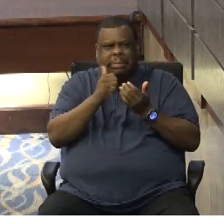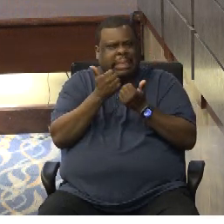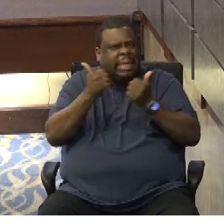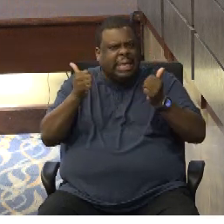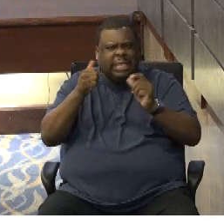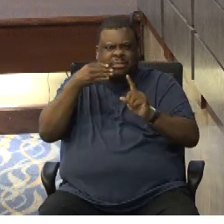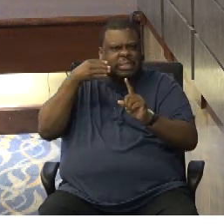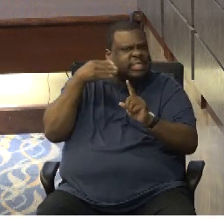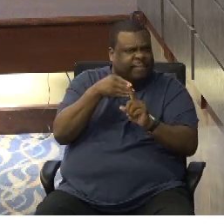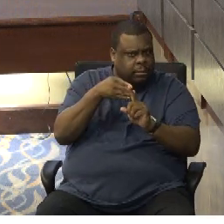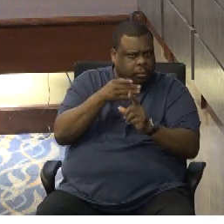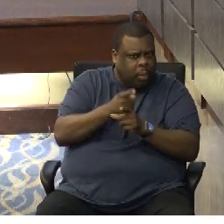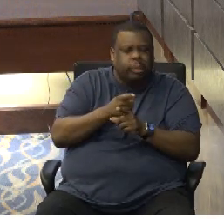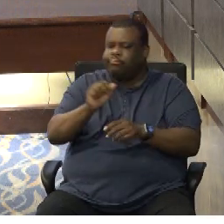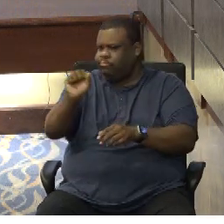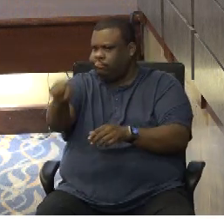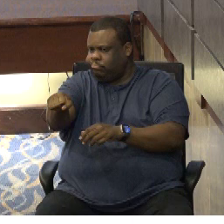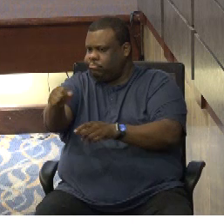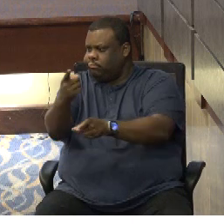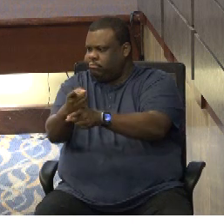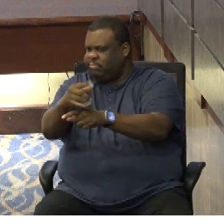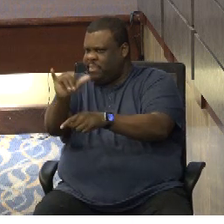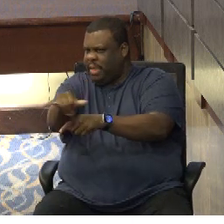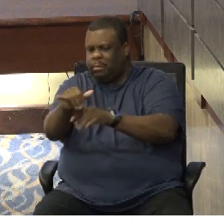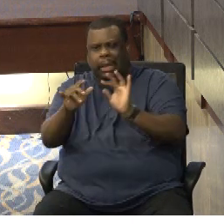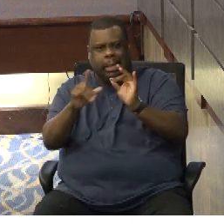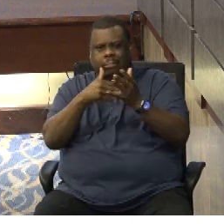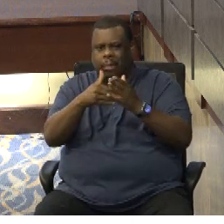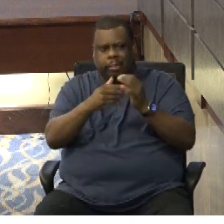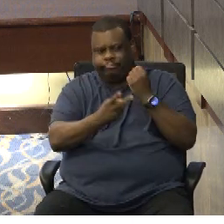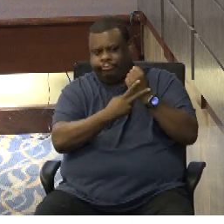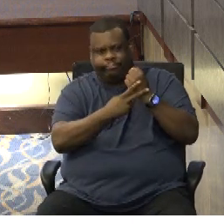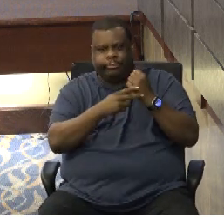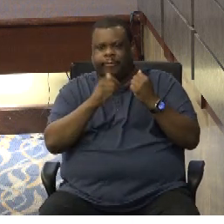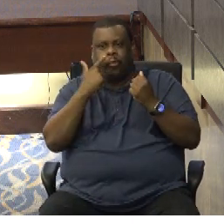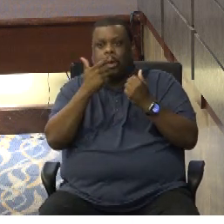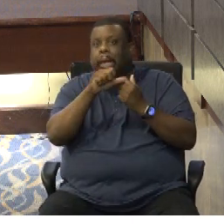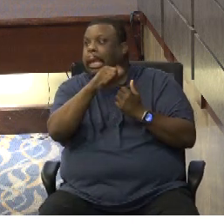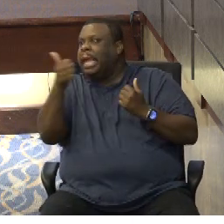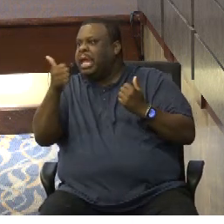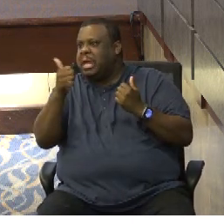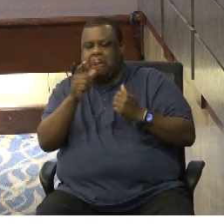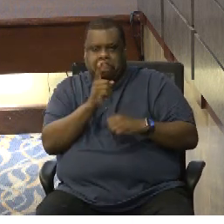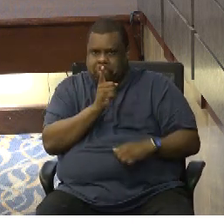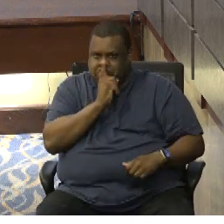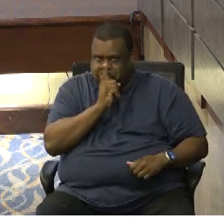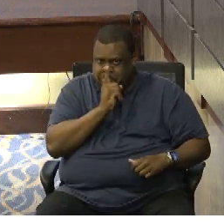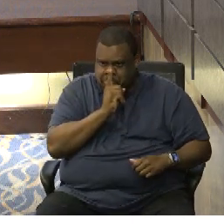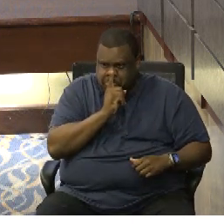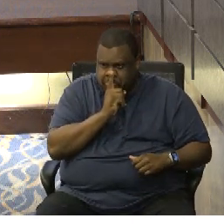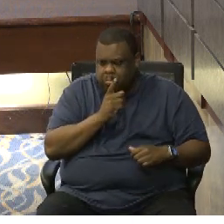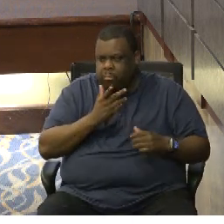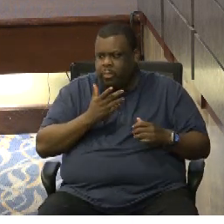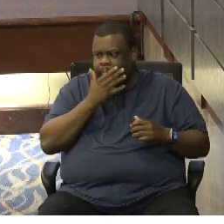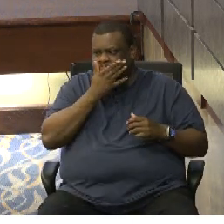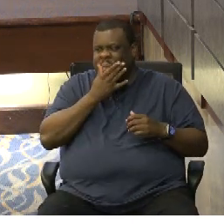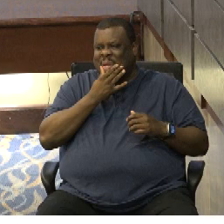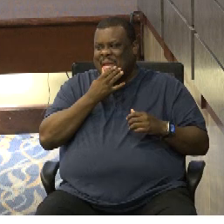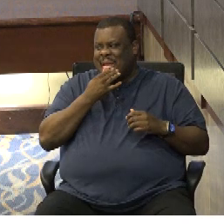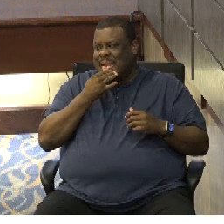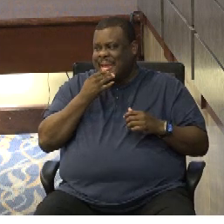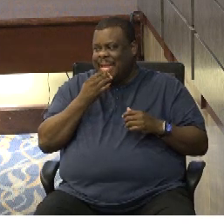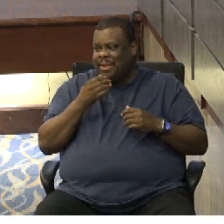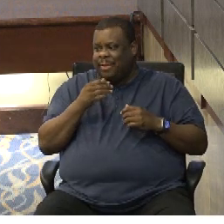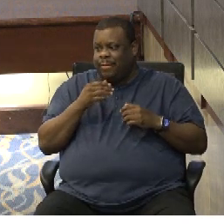spent. Okay. So with that, I mean, are we still at a place of kind of like